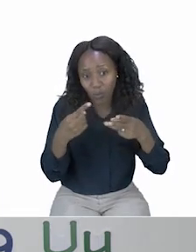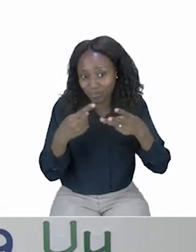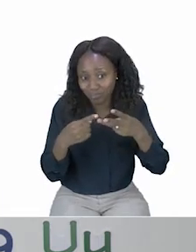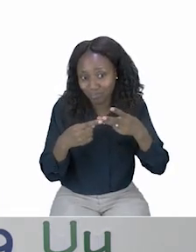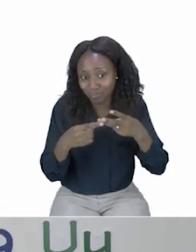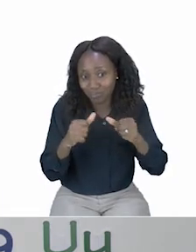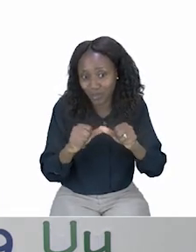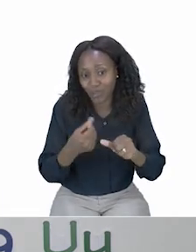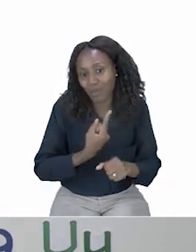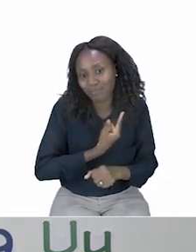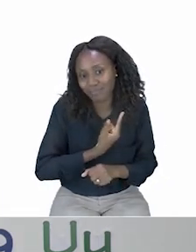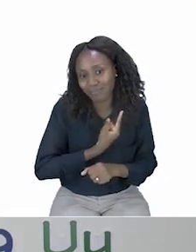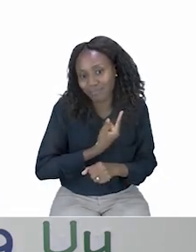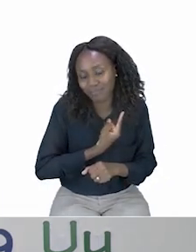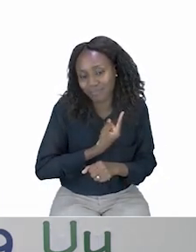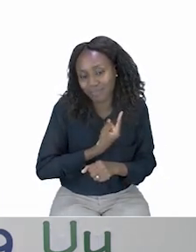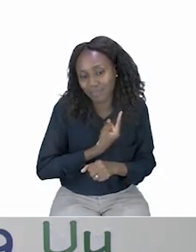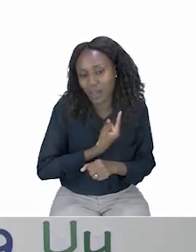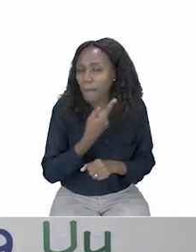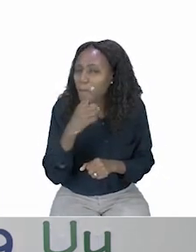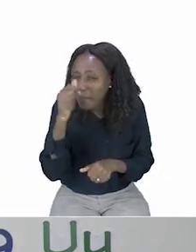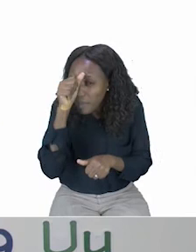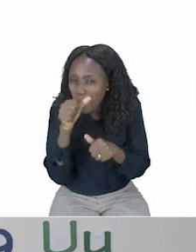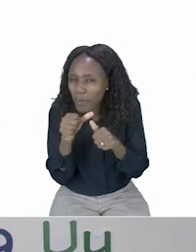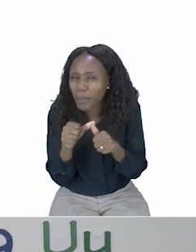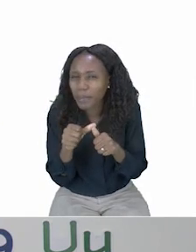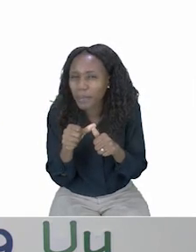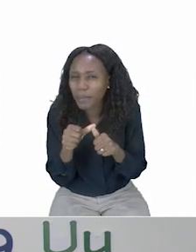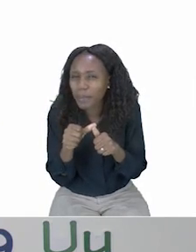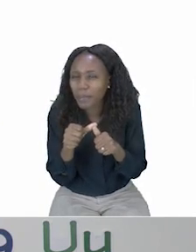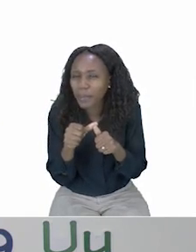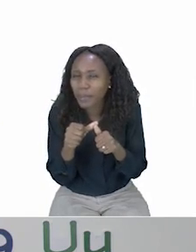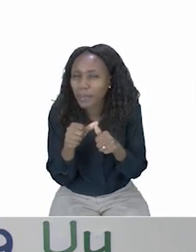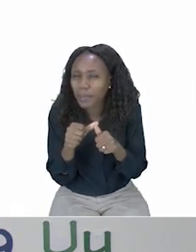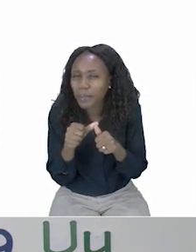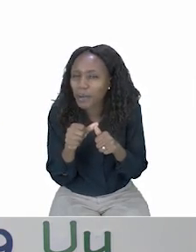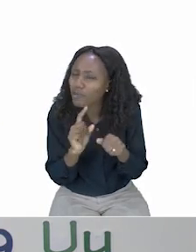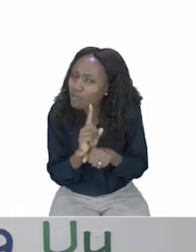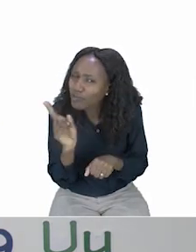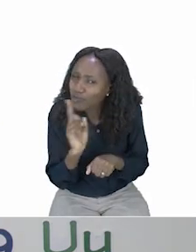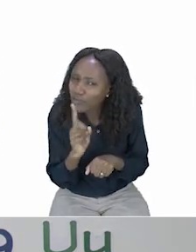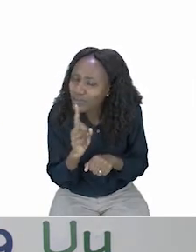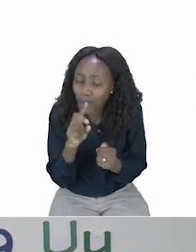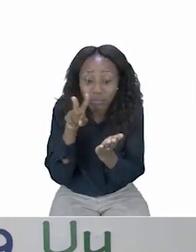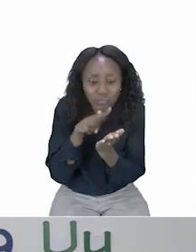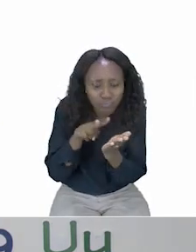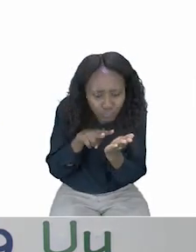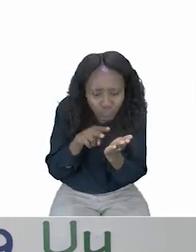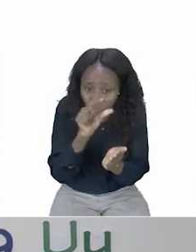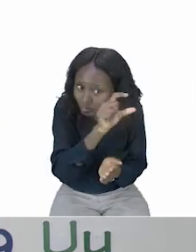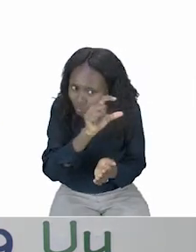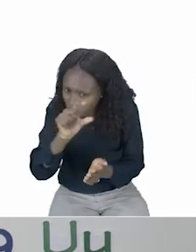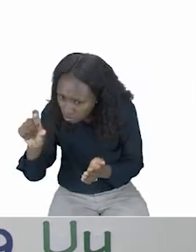by yourselves. Remember, grade 3s, the first thing you need to do is read the story